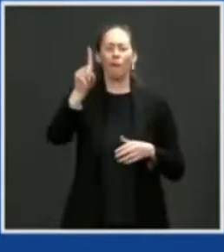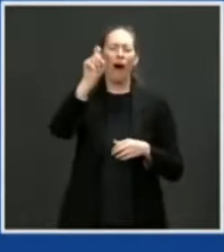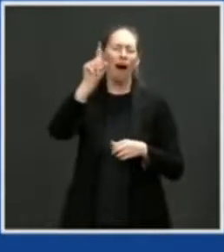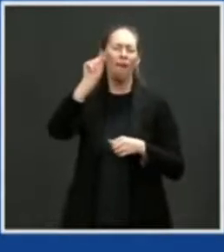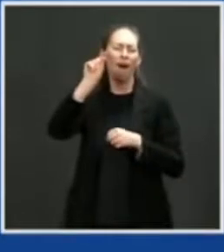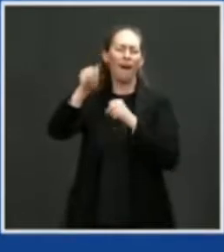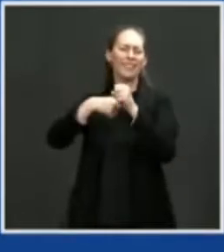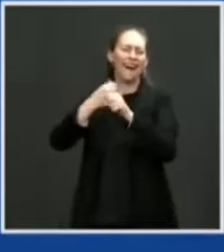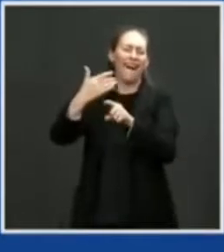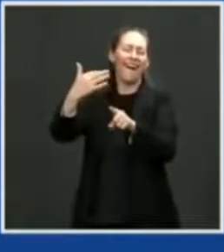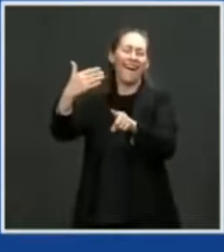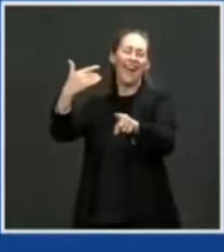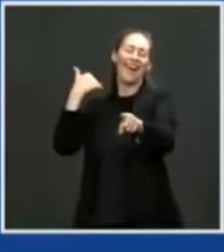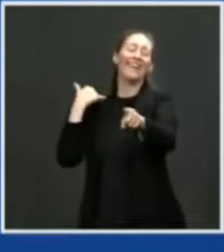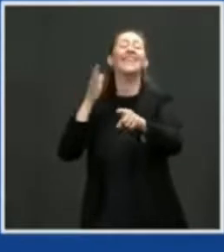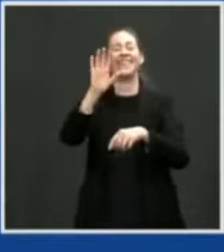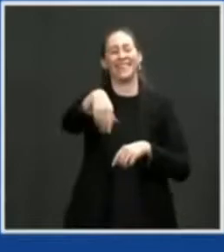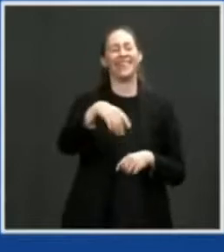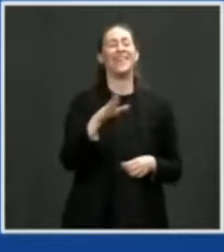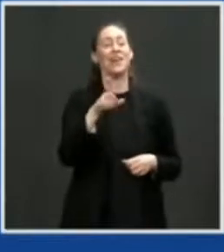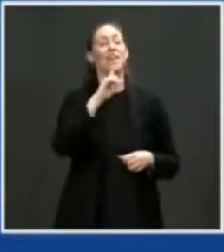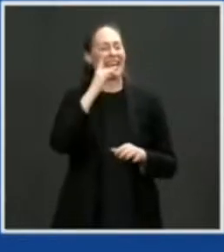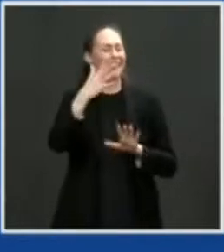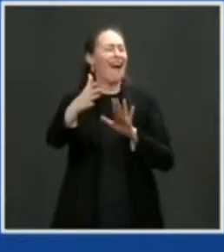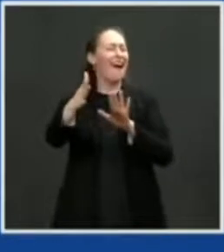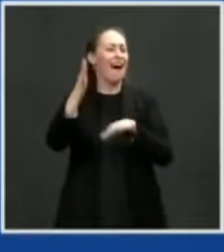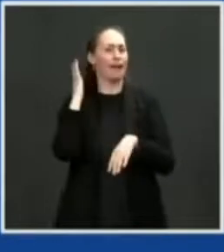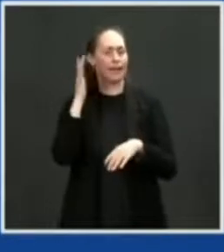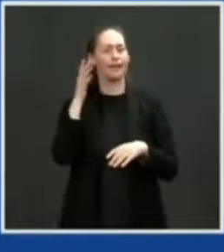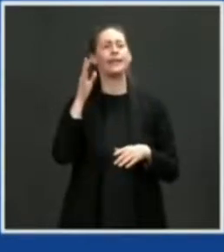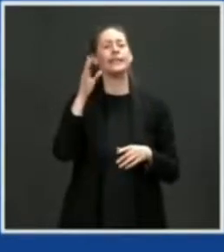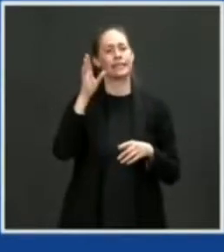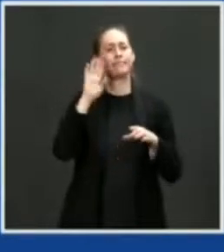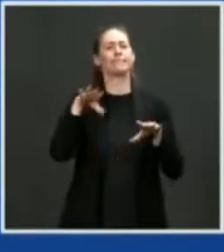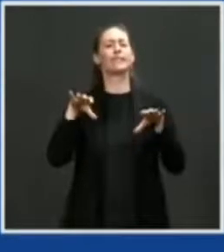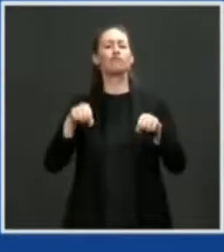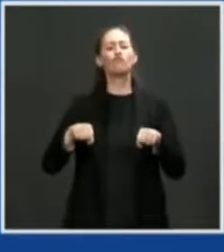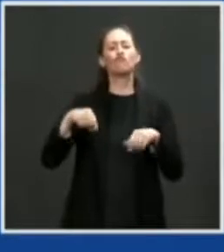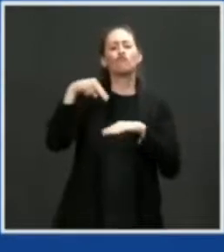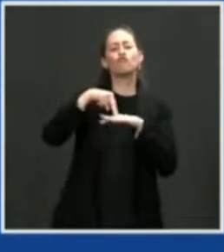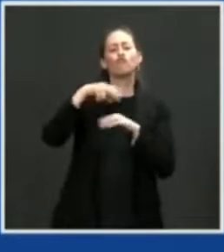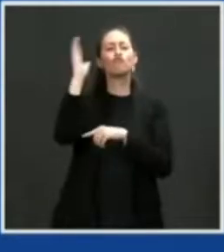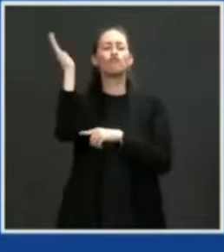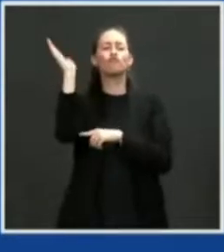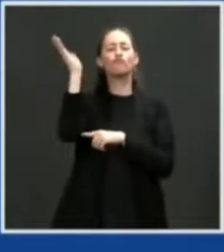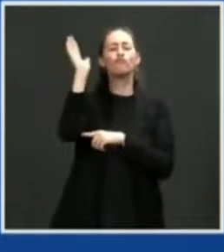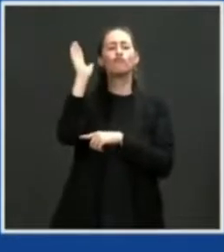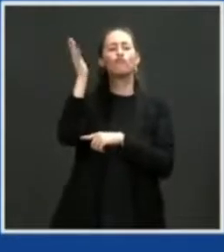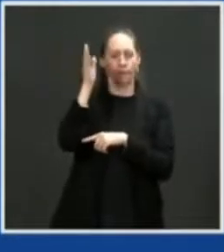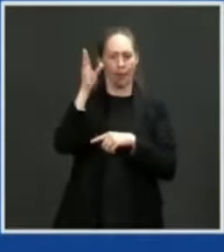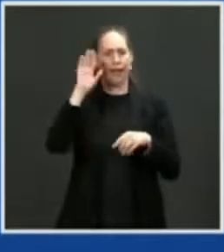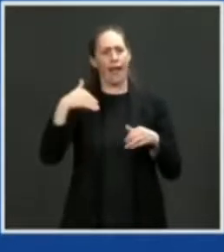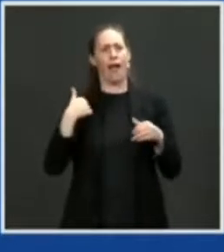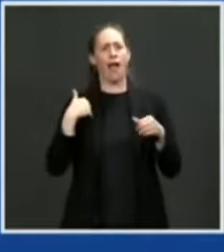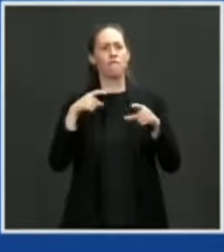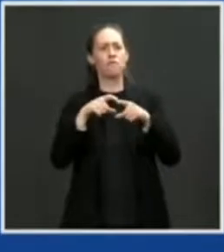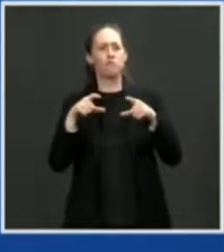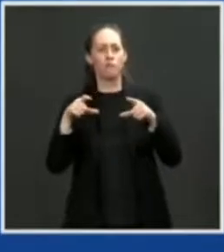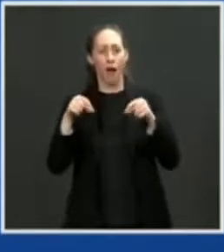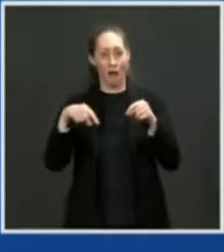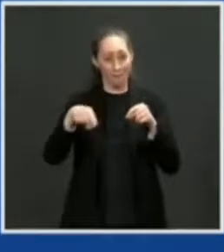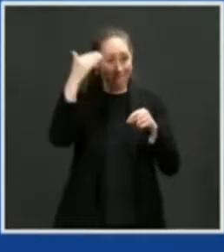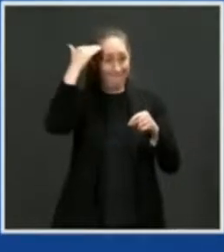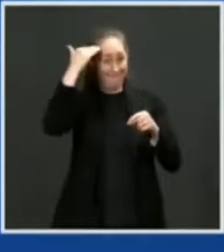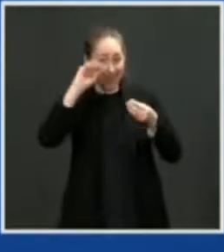for the I am a filibuster, and vampire. I had a Joe card on Biden, this, so I was going to give you the I statistics. drink blood. You probably know That's that. why I'm 120 That years used to in the be